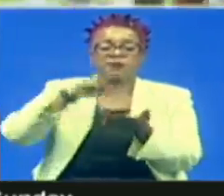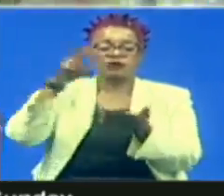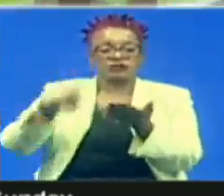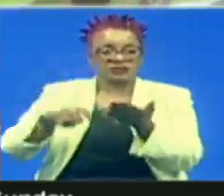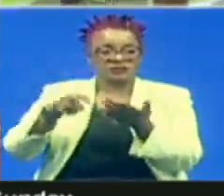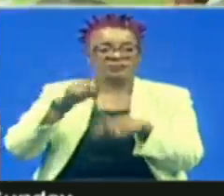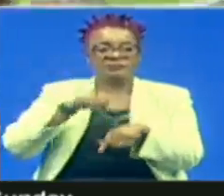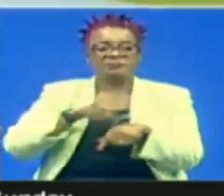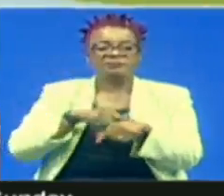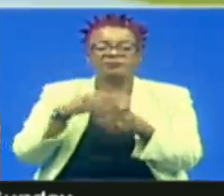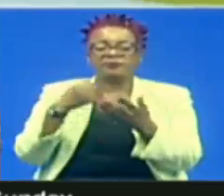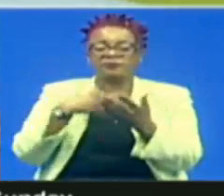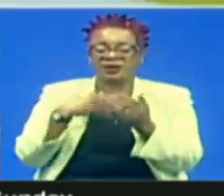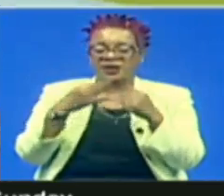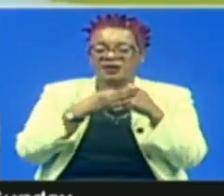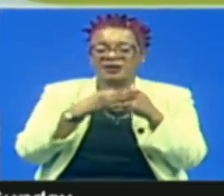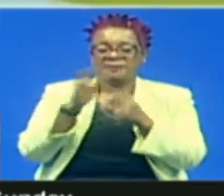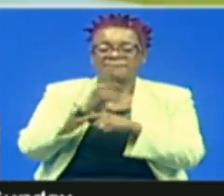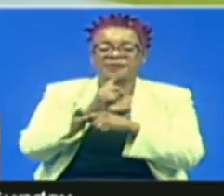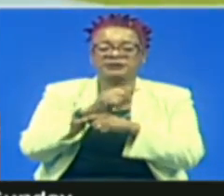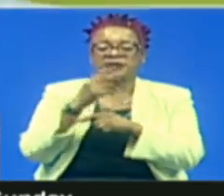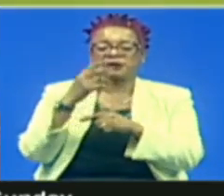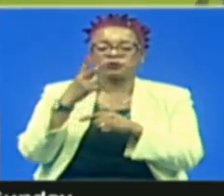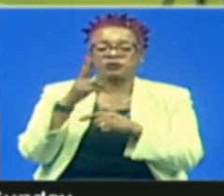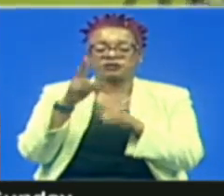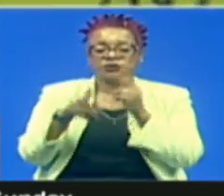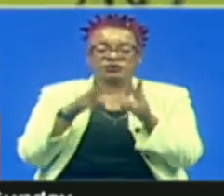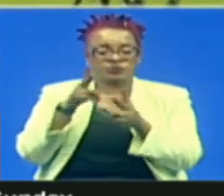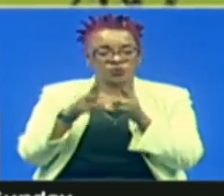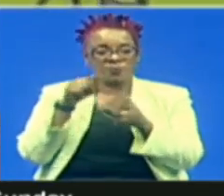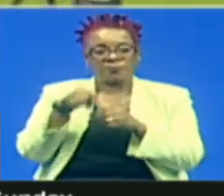after clocking 8 minutes and 22.2 seconds.